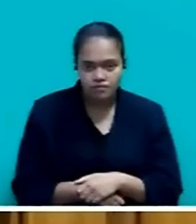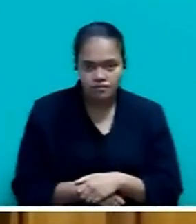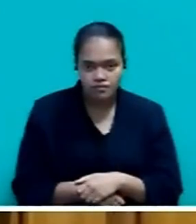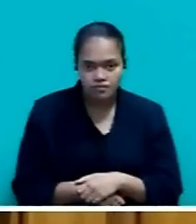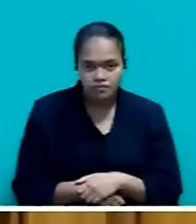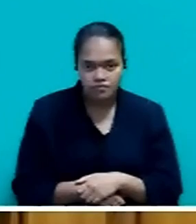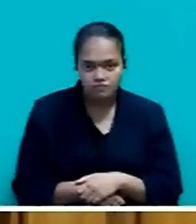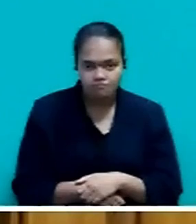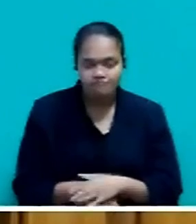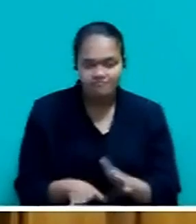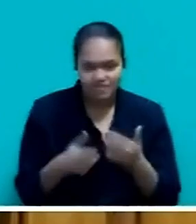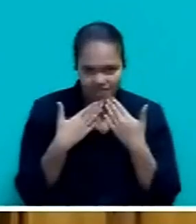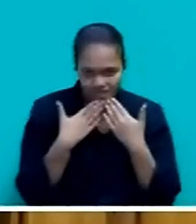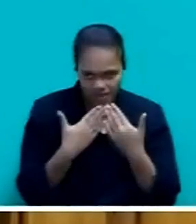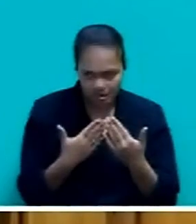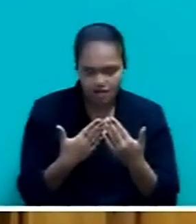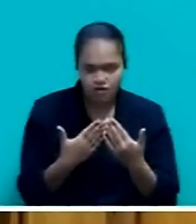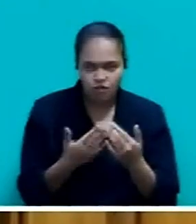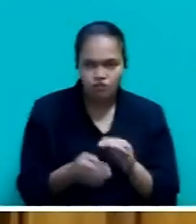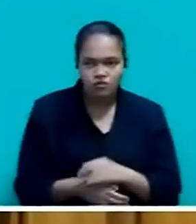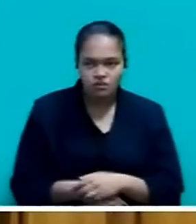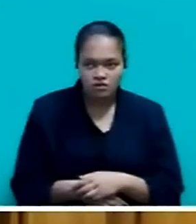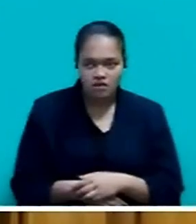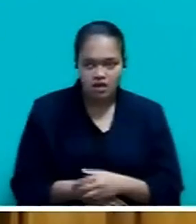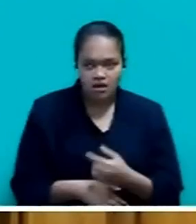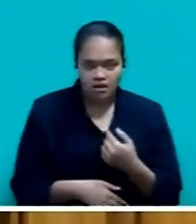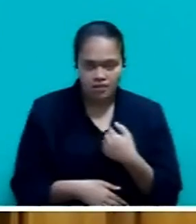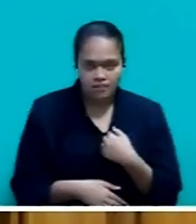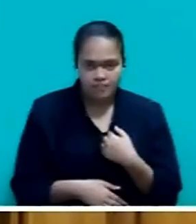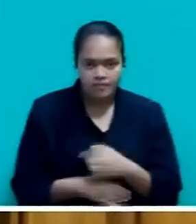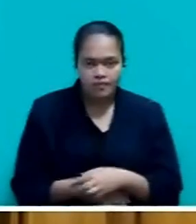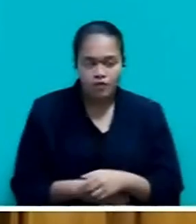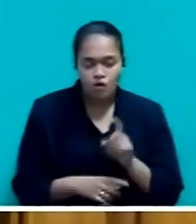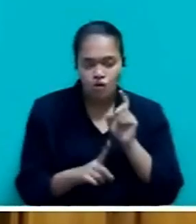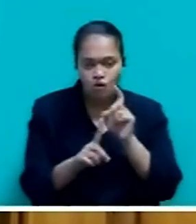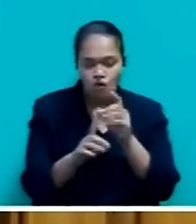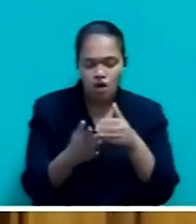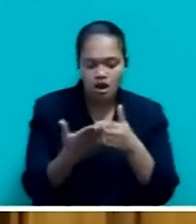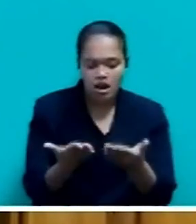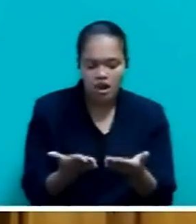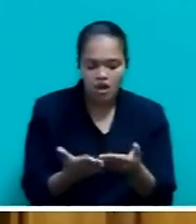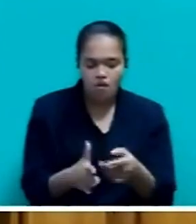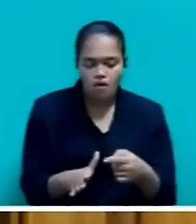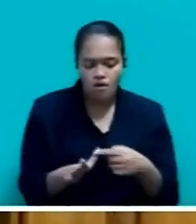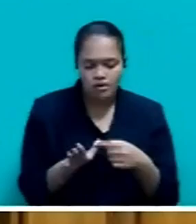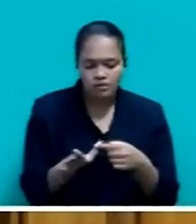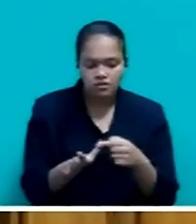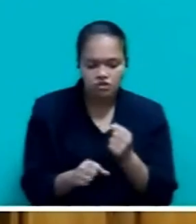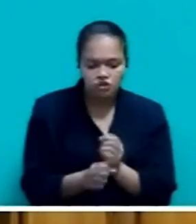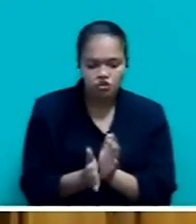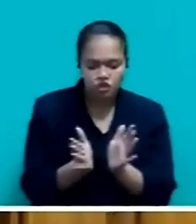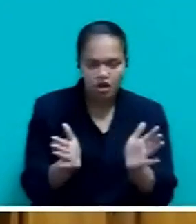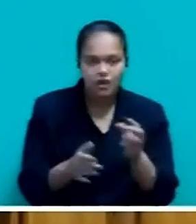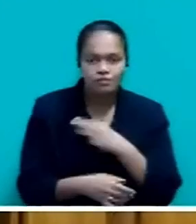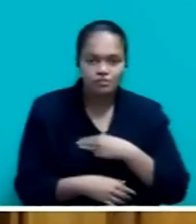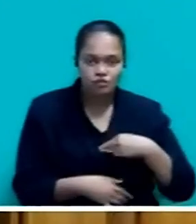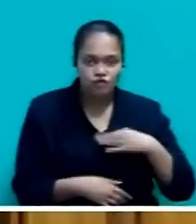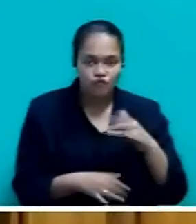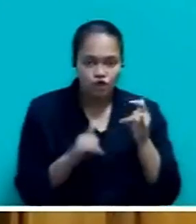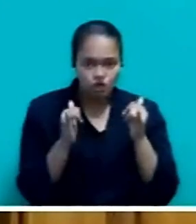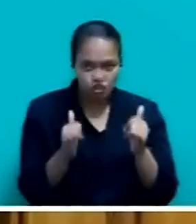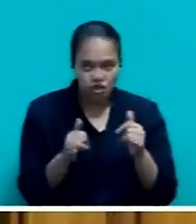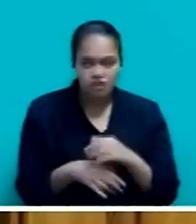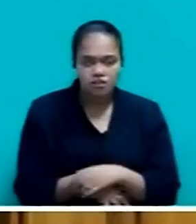And thank you. We shall move on, and I call now on the Honourable Attorney General and Minister for Justice, the Honourable